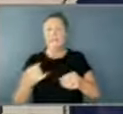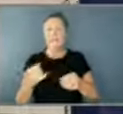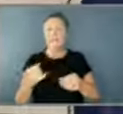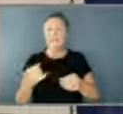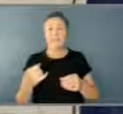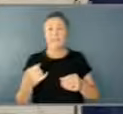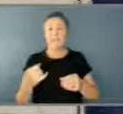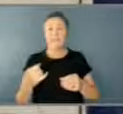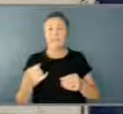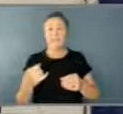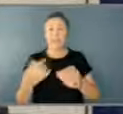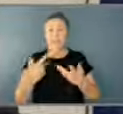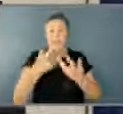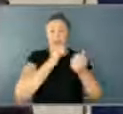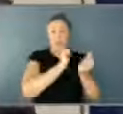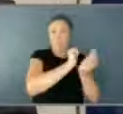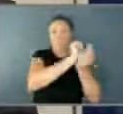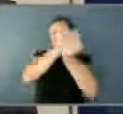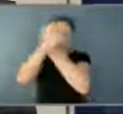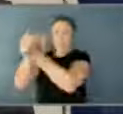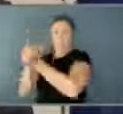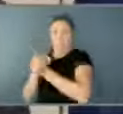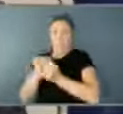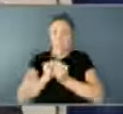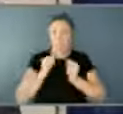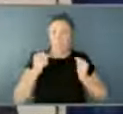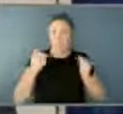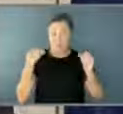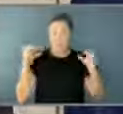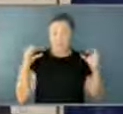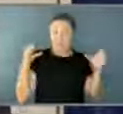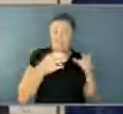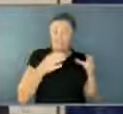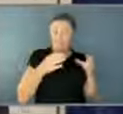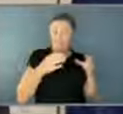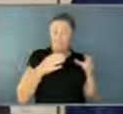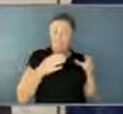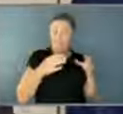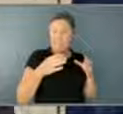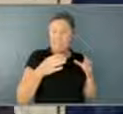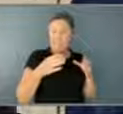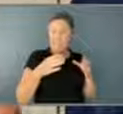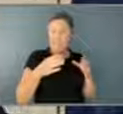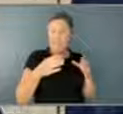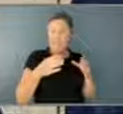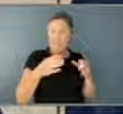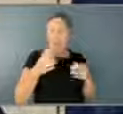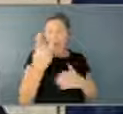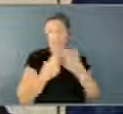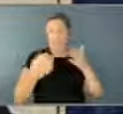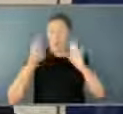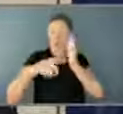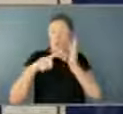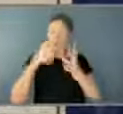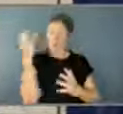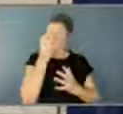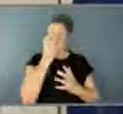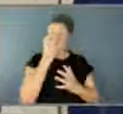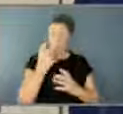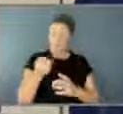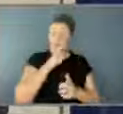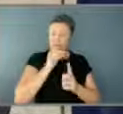That's the only way to hermetically seal Australia. And I'm not sure anybody is actually proposing that. In that situation, we